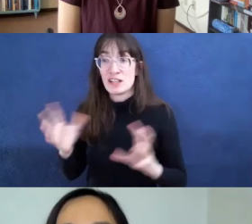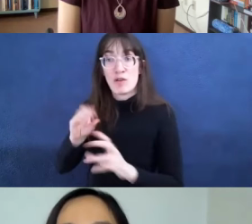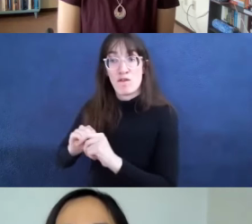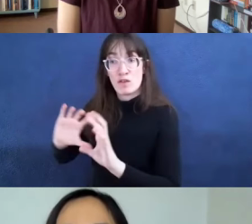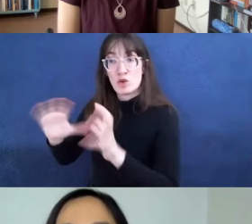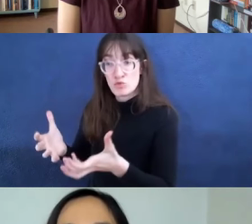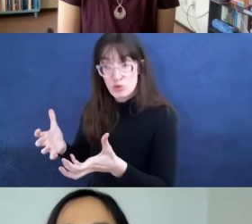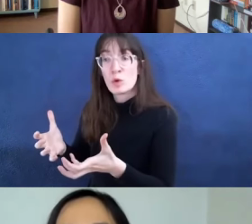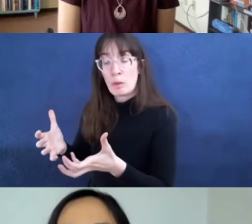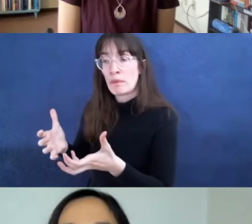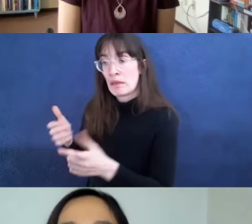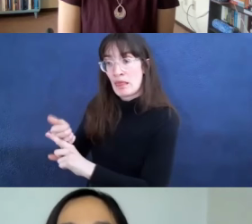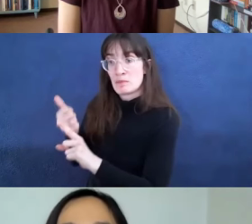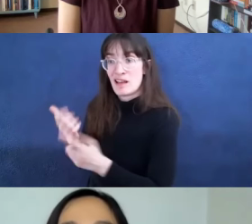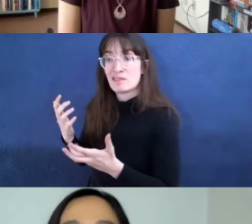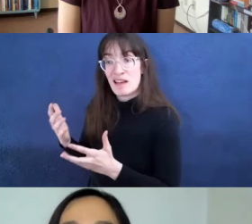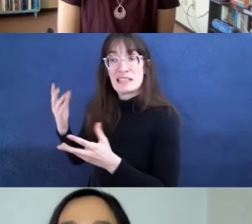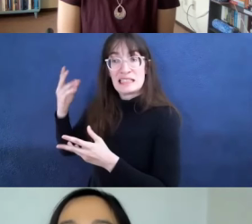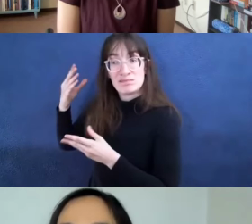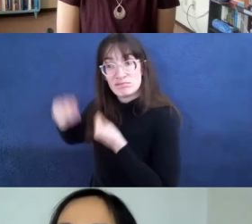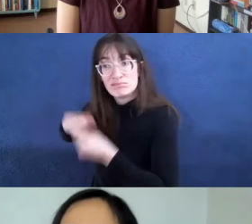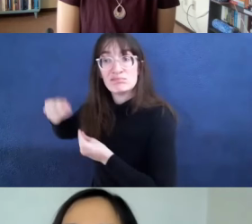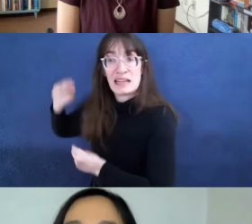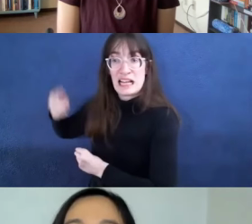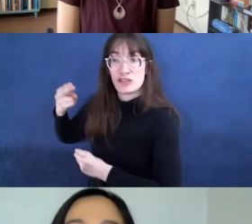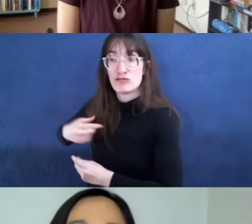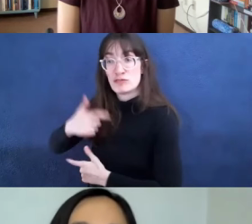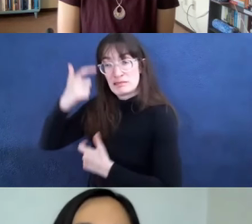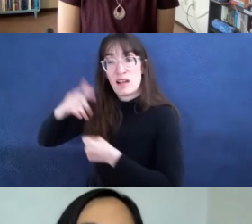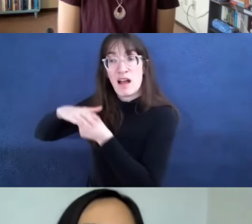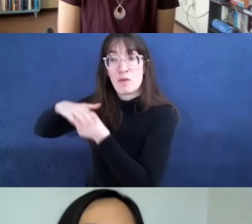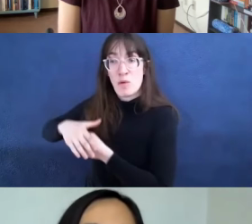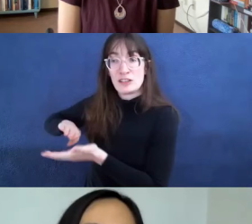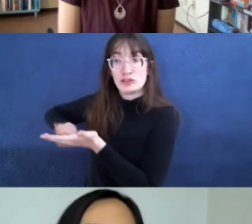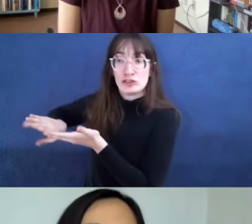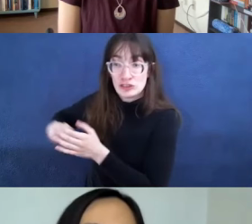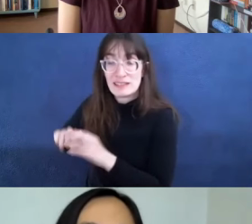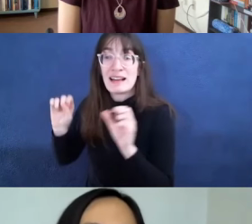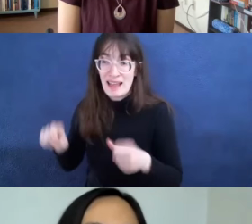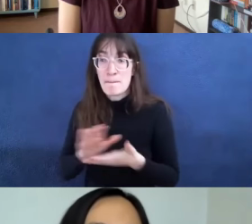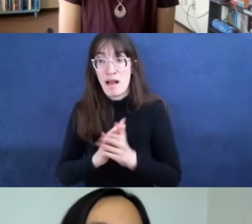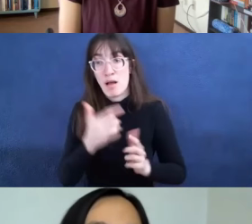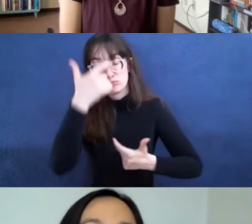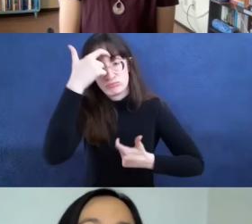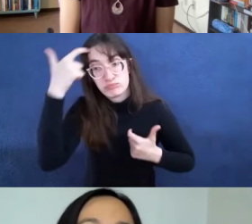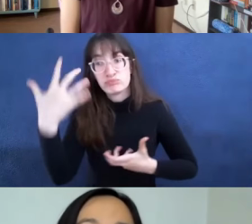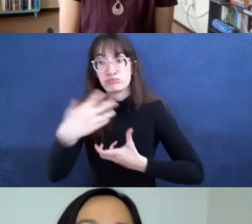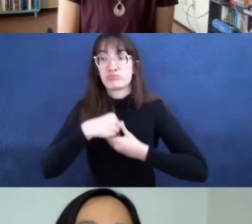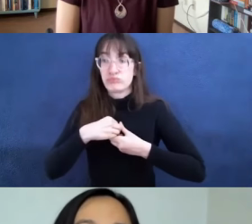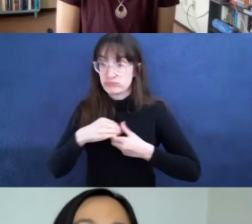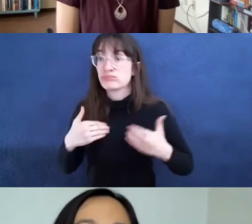history of oppression is in a way is stressful and can be traumatic in and of itself.